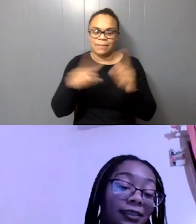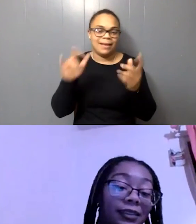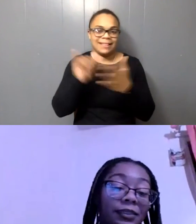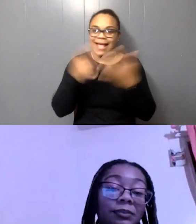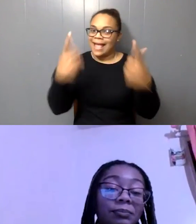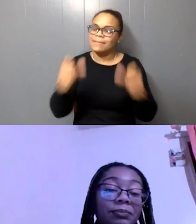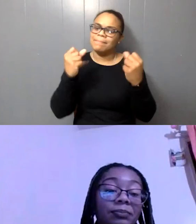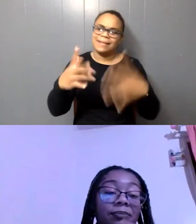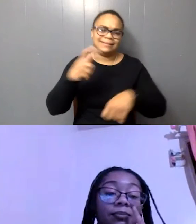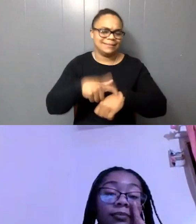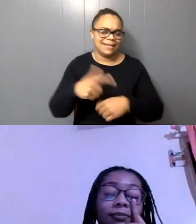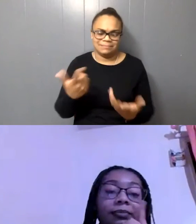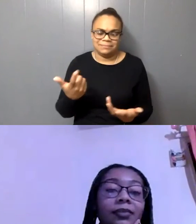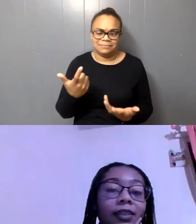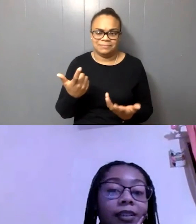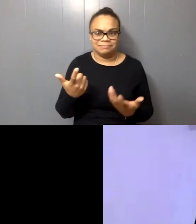upsetting.